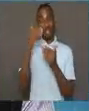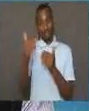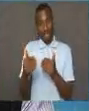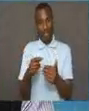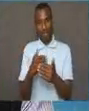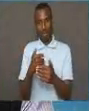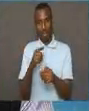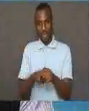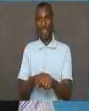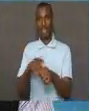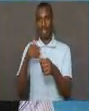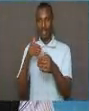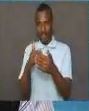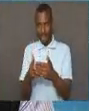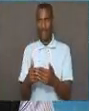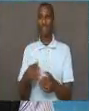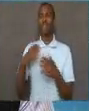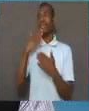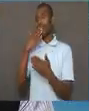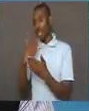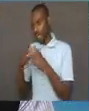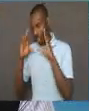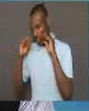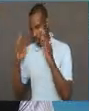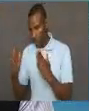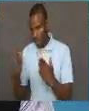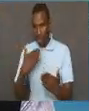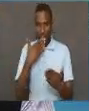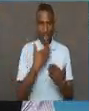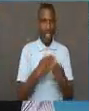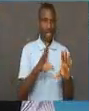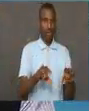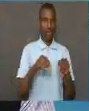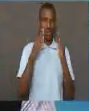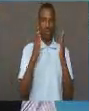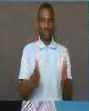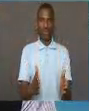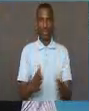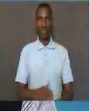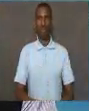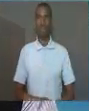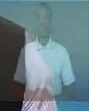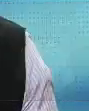Until next time, thank you, teacher. Thank you, students.